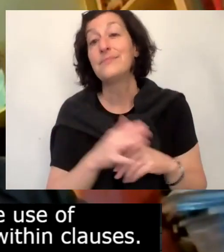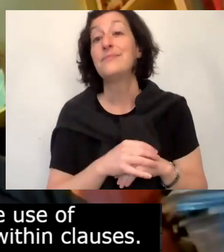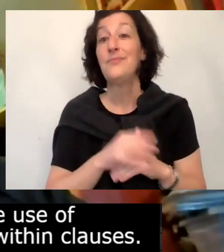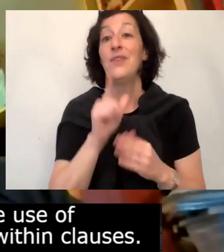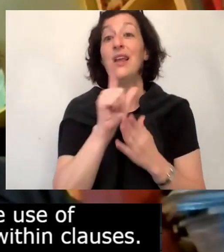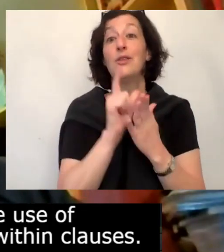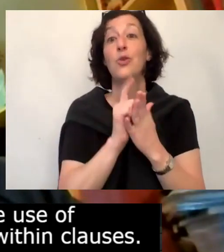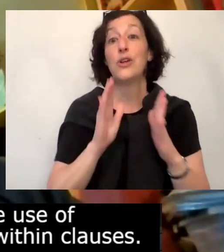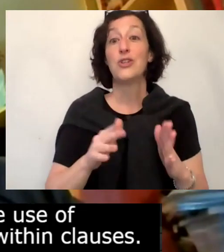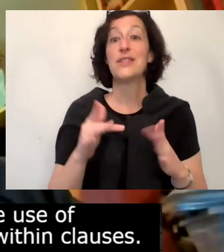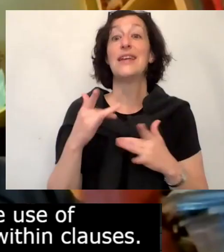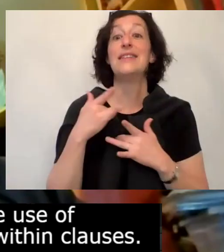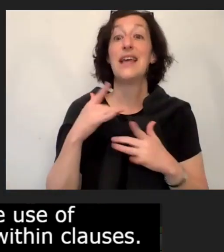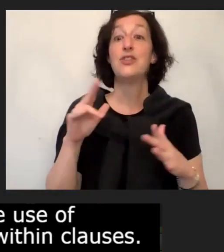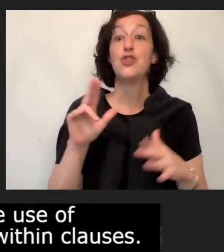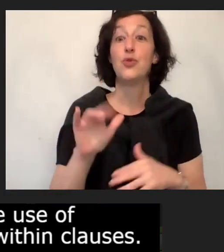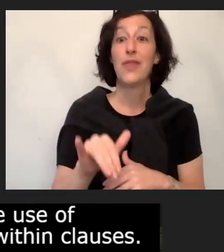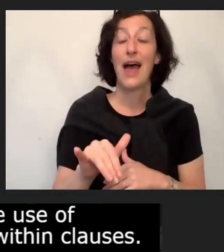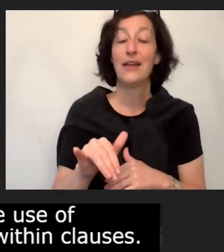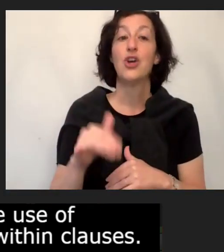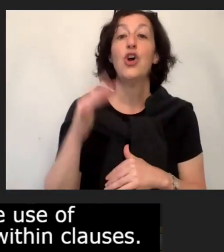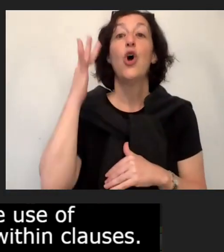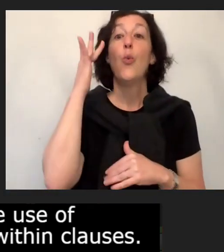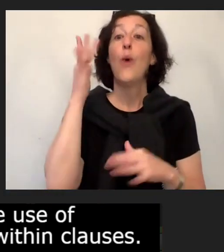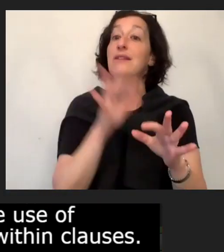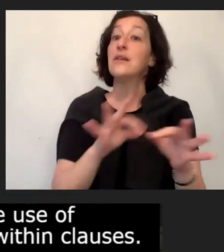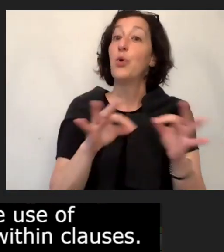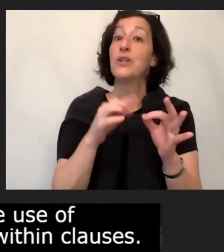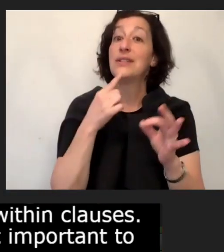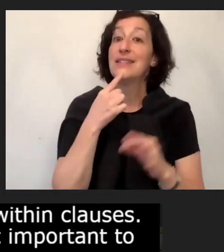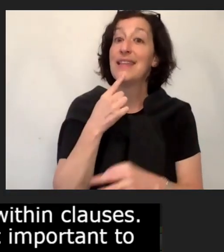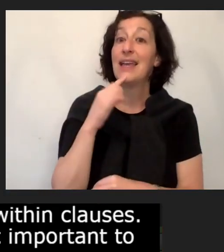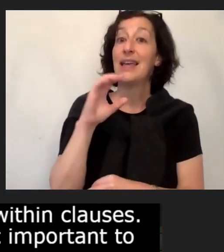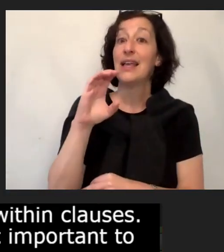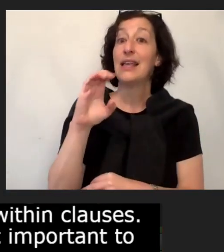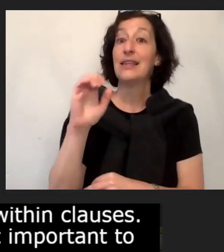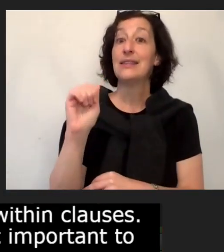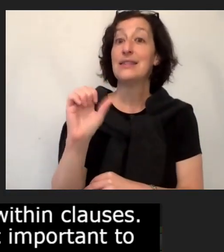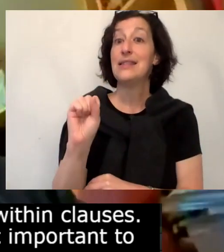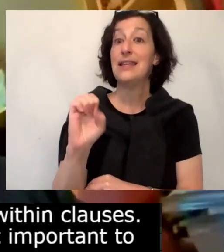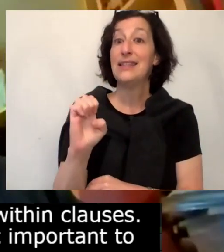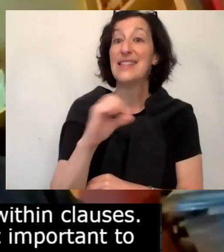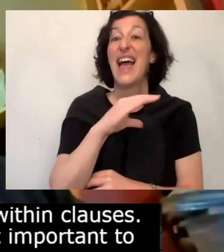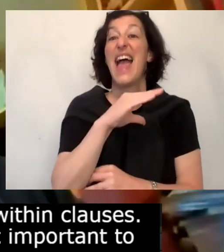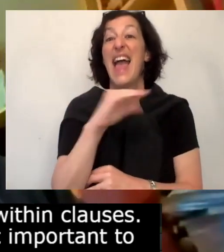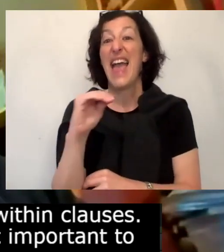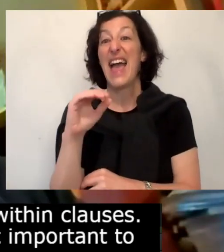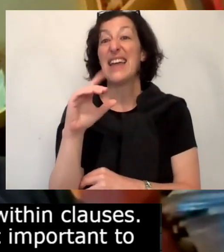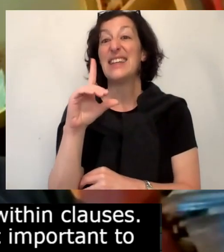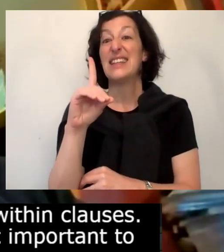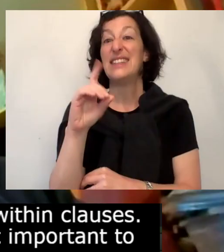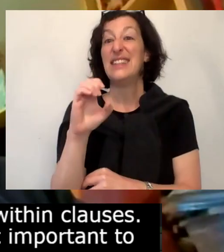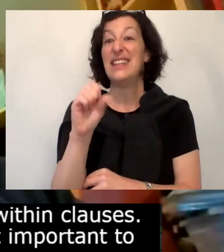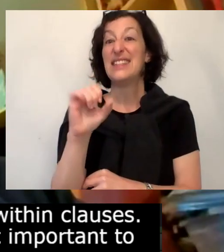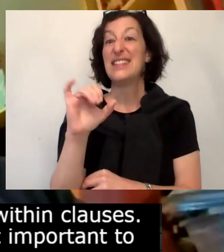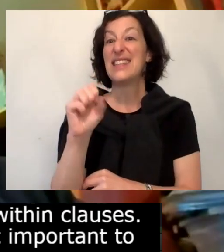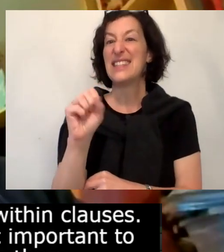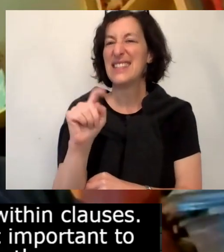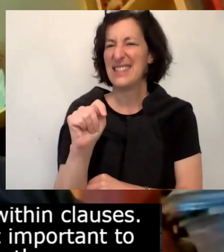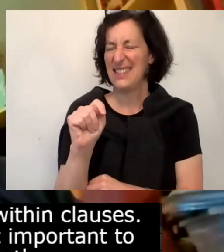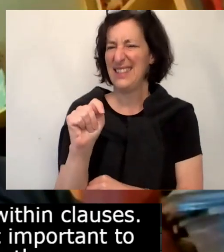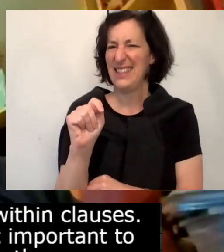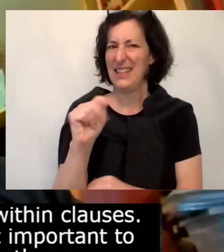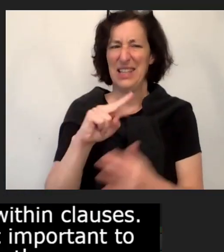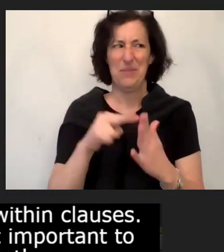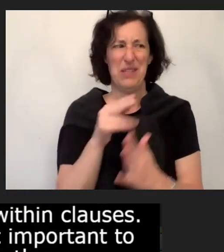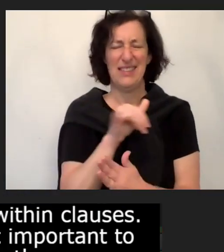is it important to say cease and desist? Is there really a reason? Is there a reason to